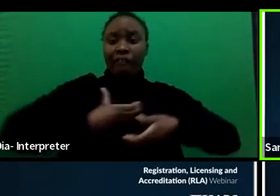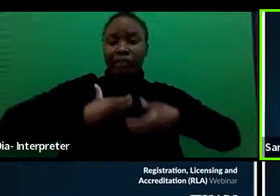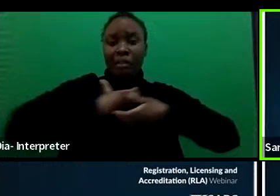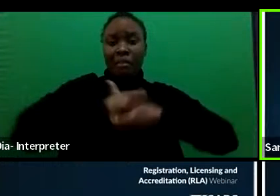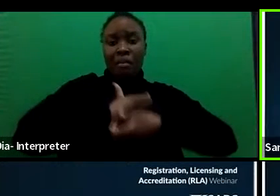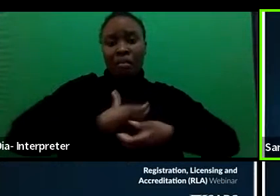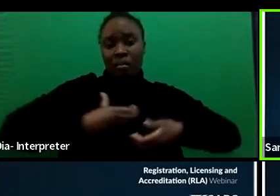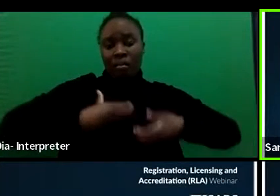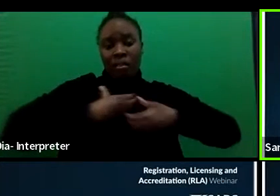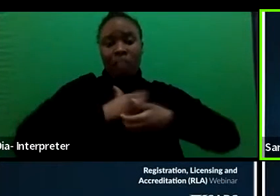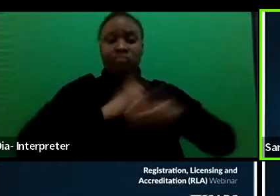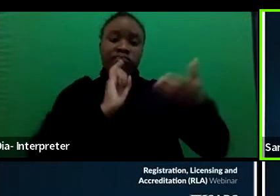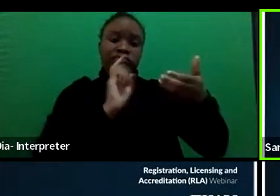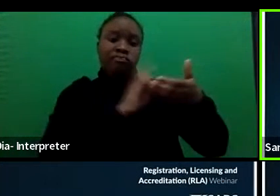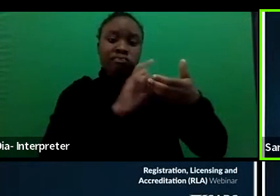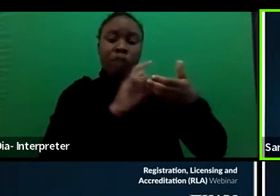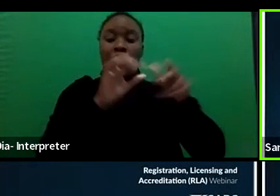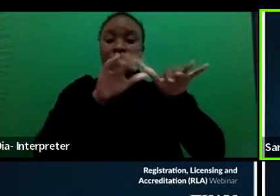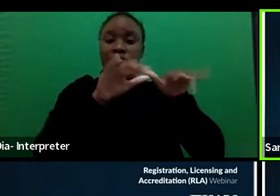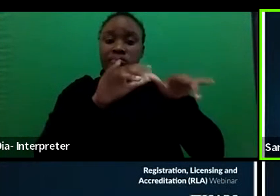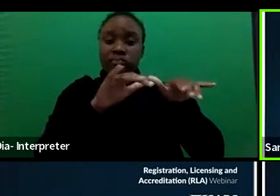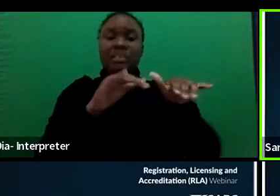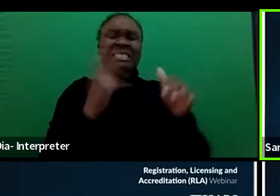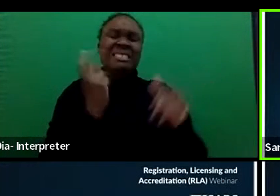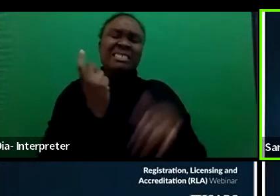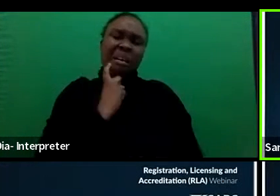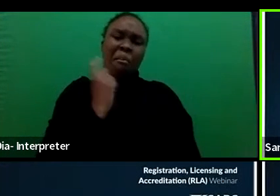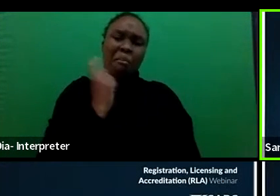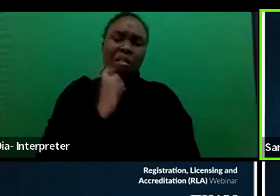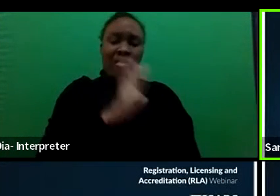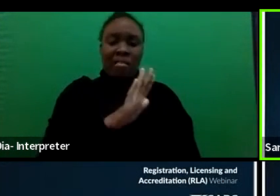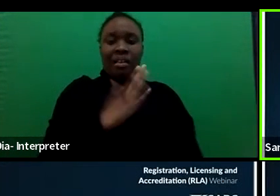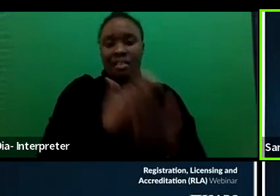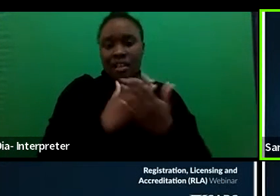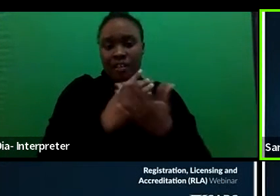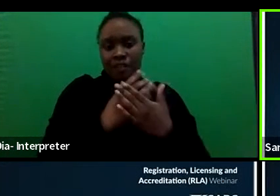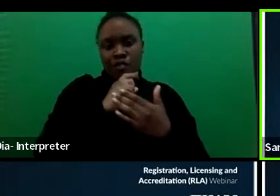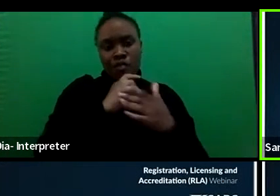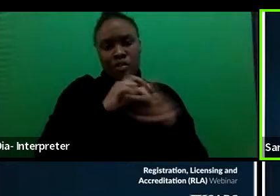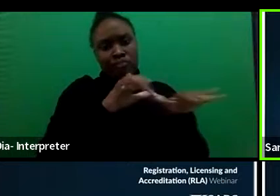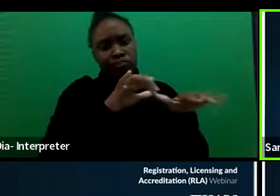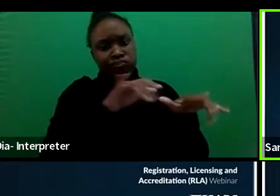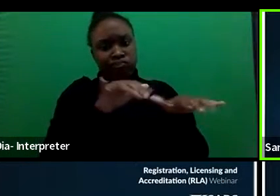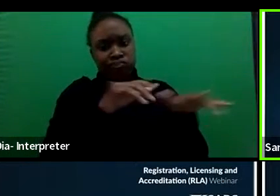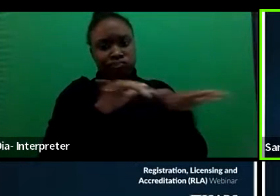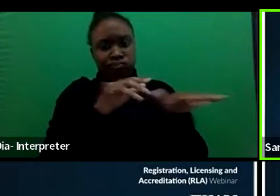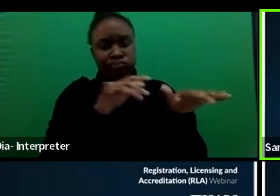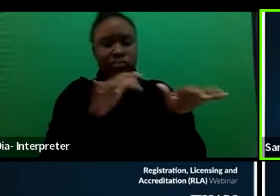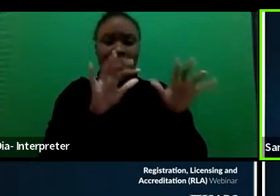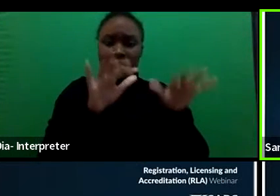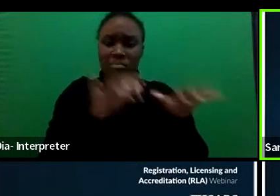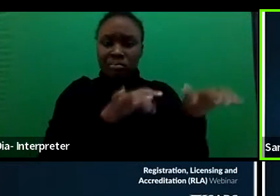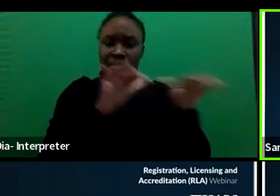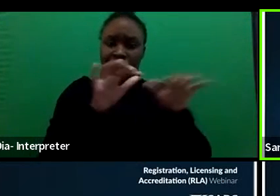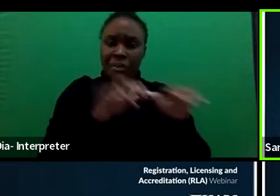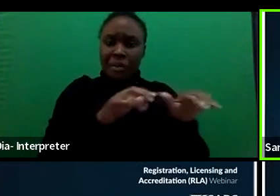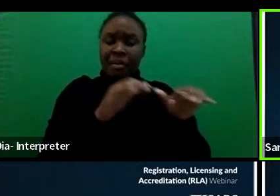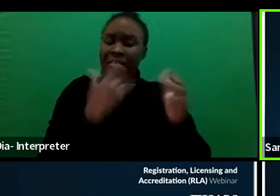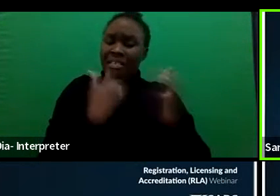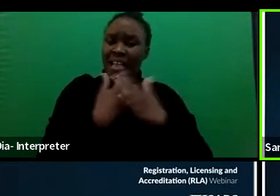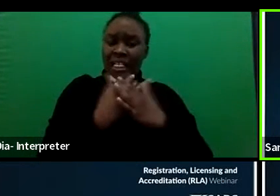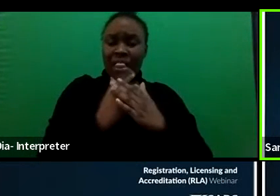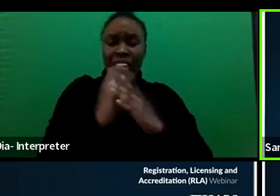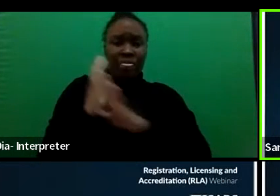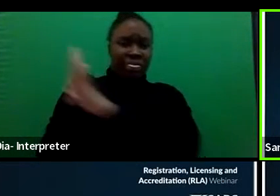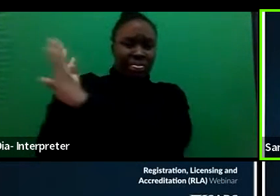simplified system which you can use, Walter, which will assist you and save you more time standing on the